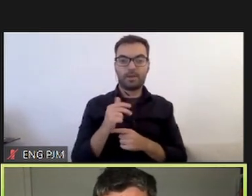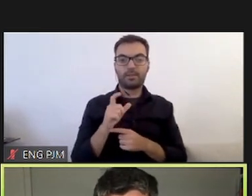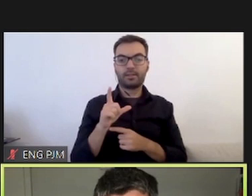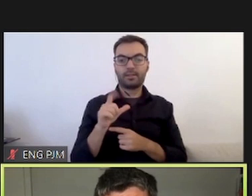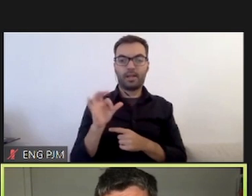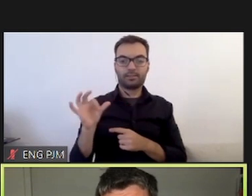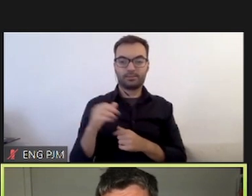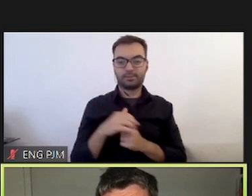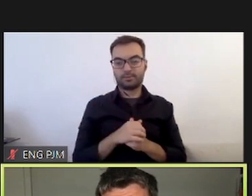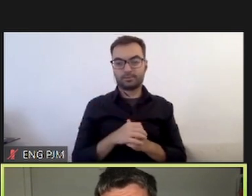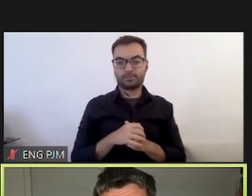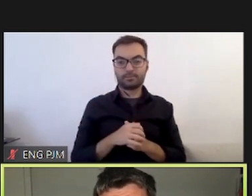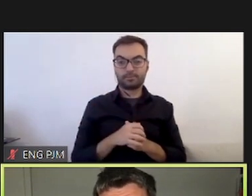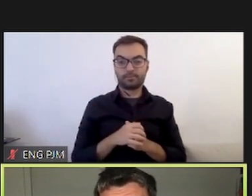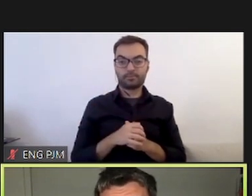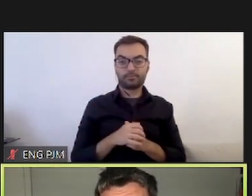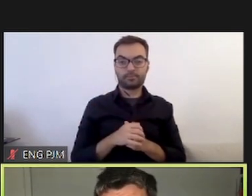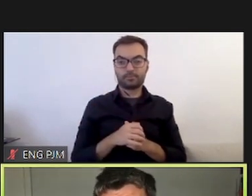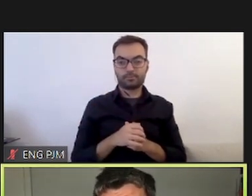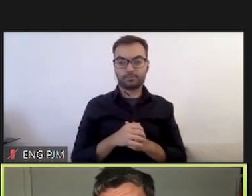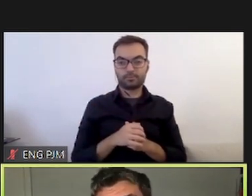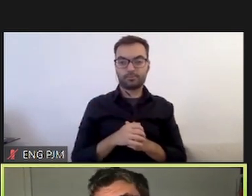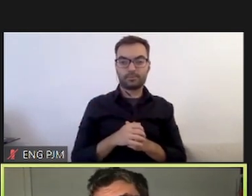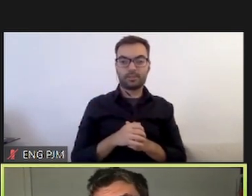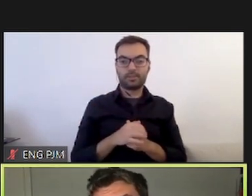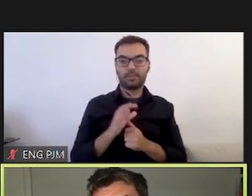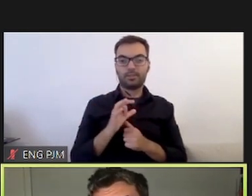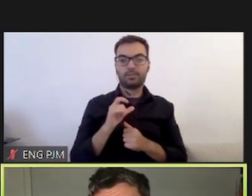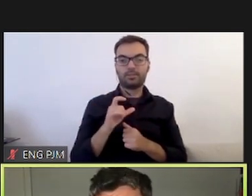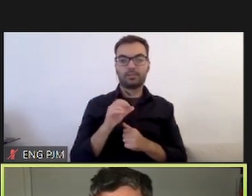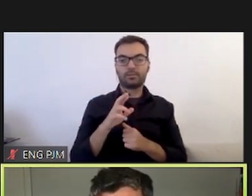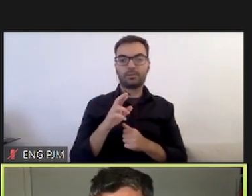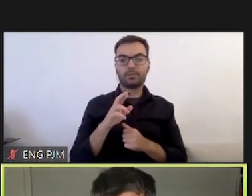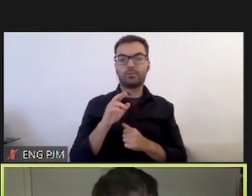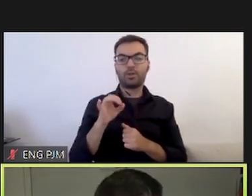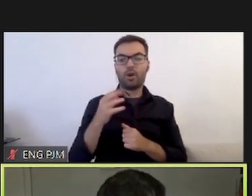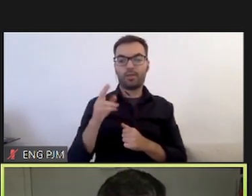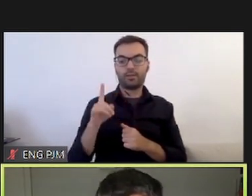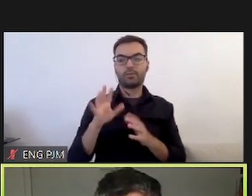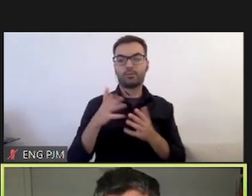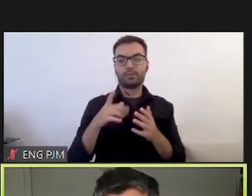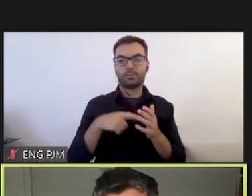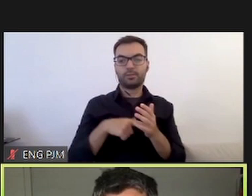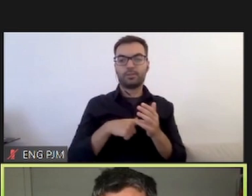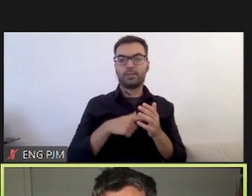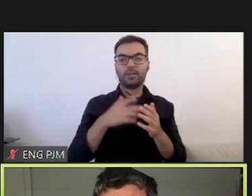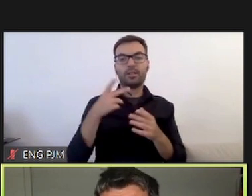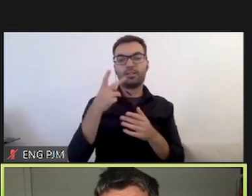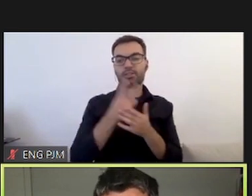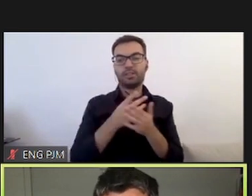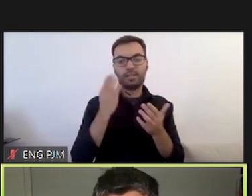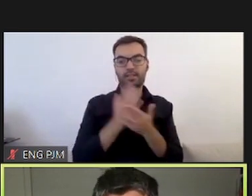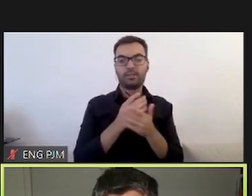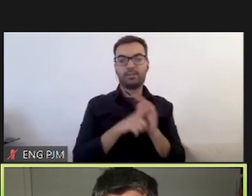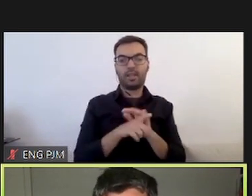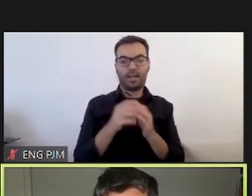class screen reader only. So you can define the class, which will be only for the screen readers. Then